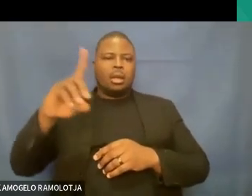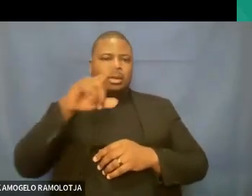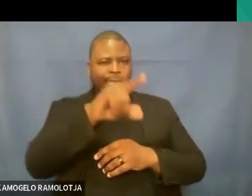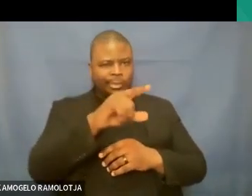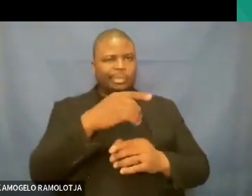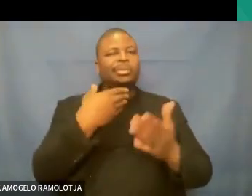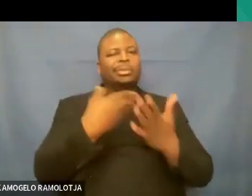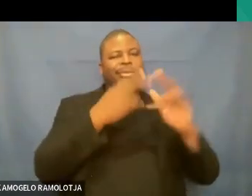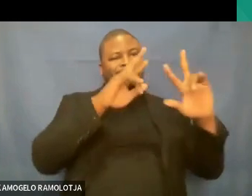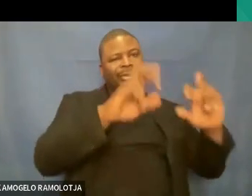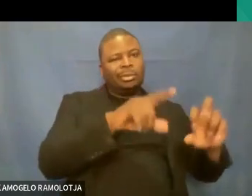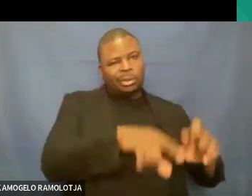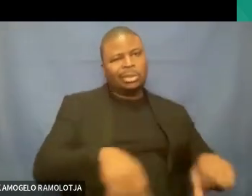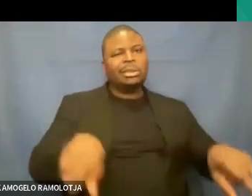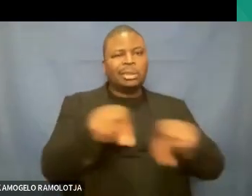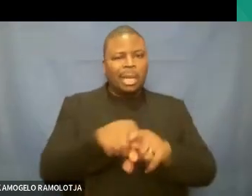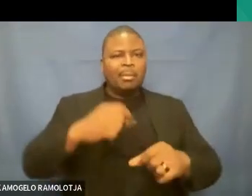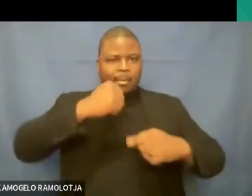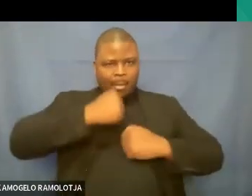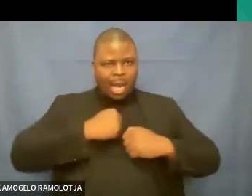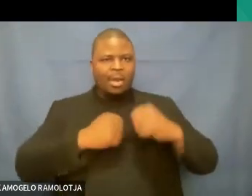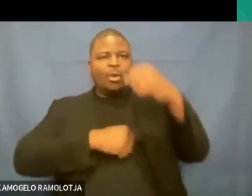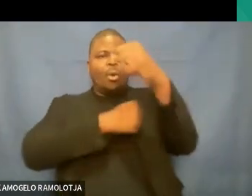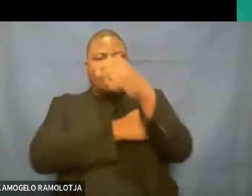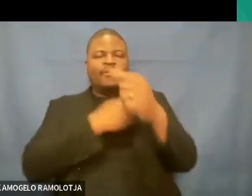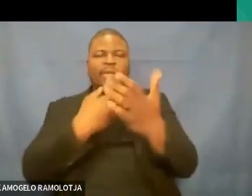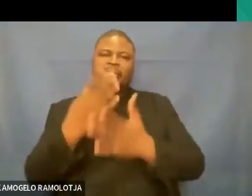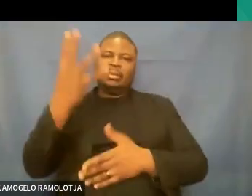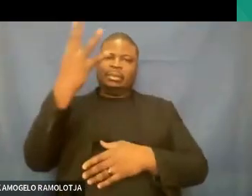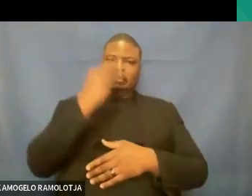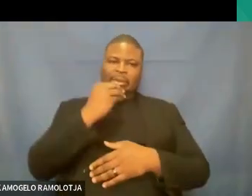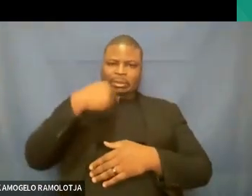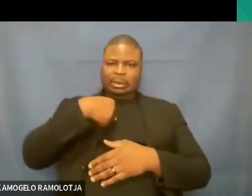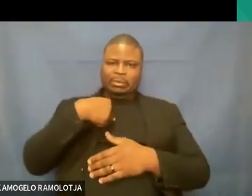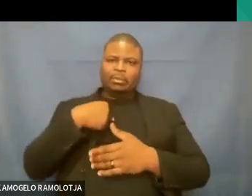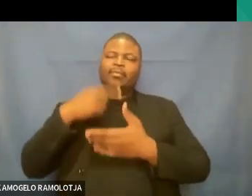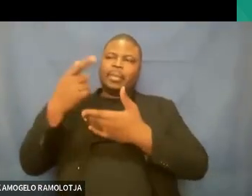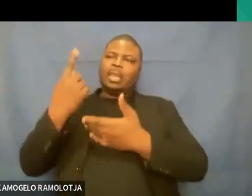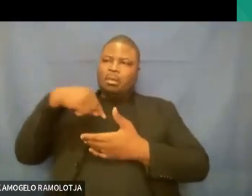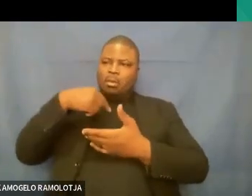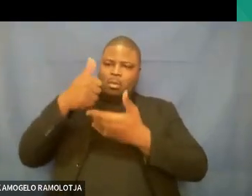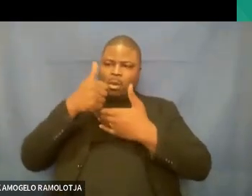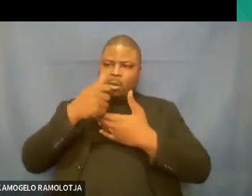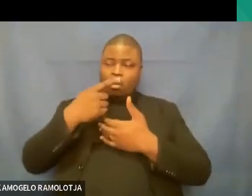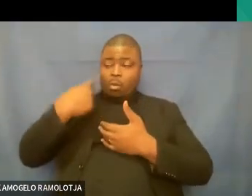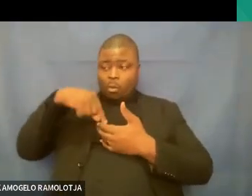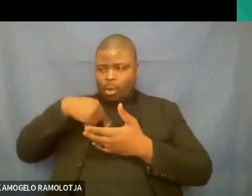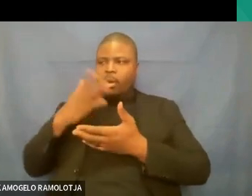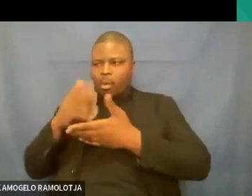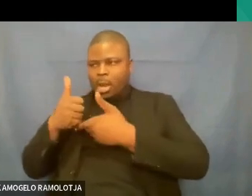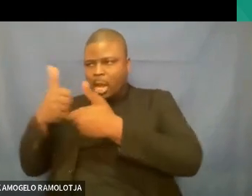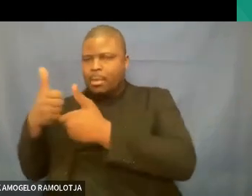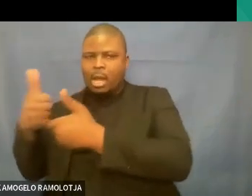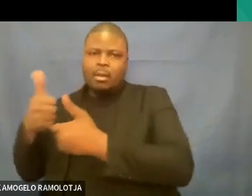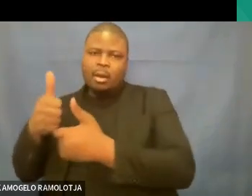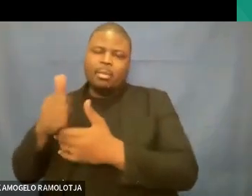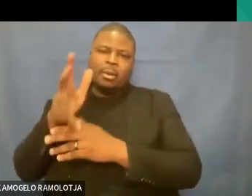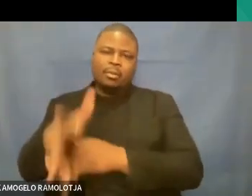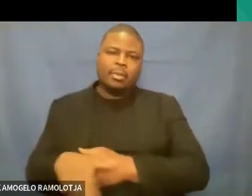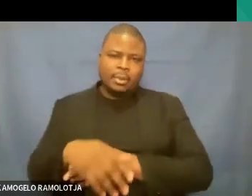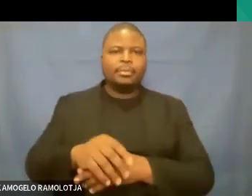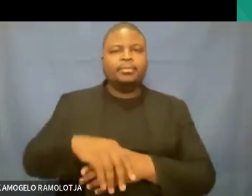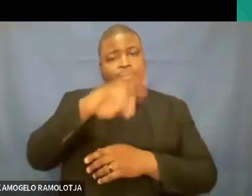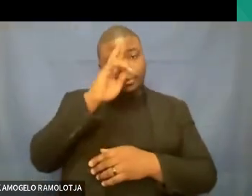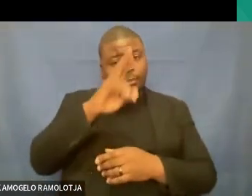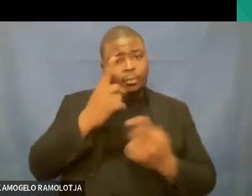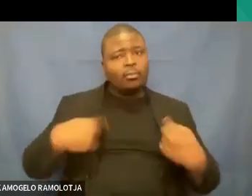can then also support them in determining what needs to happen on those cases. And as I mentioned, our ambassadors are our key drivers of